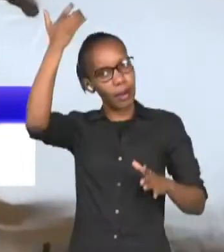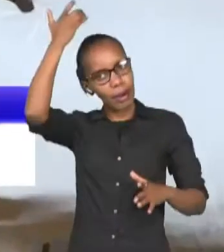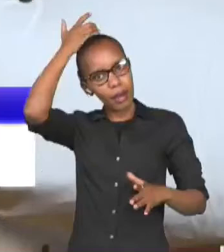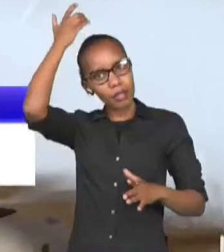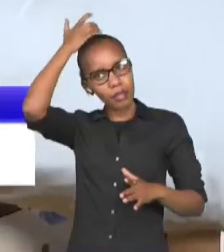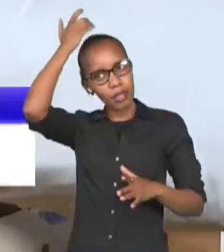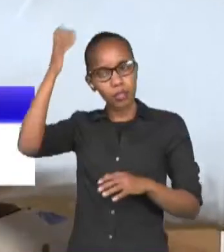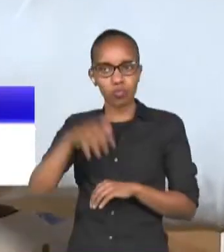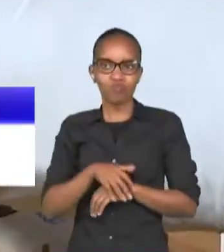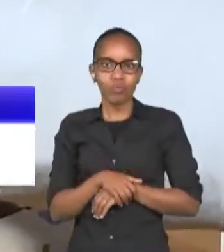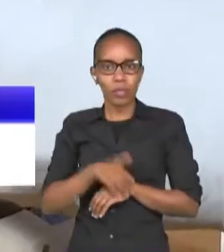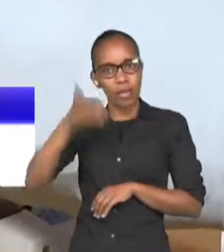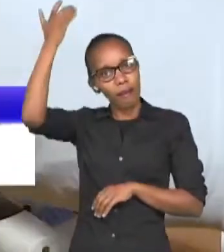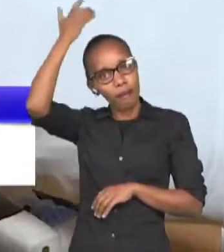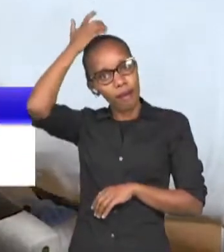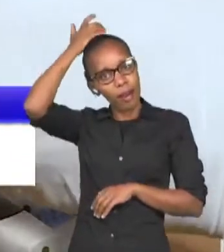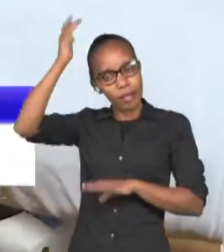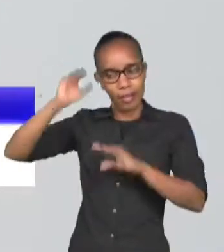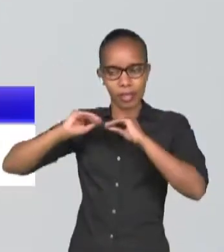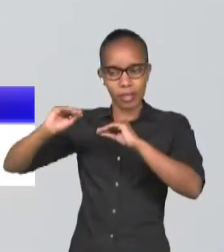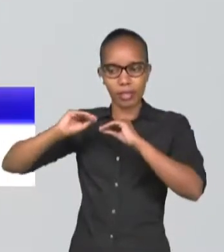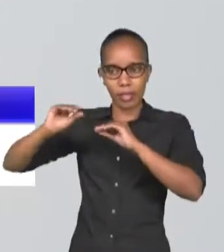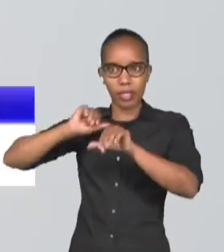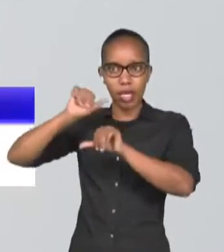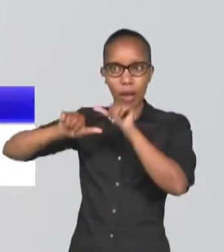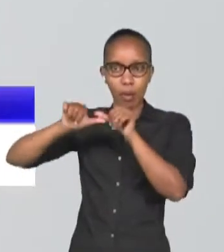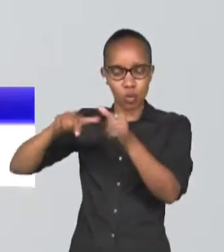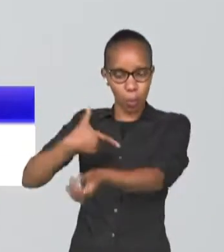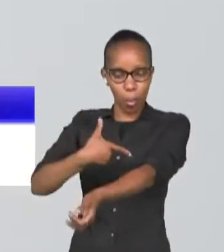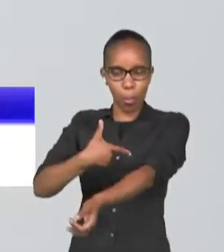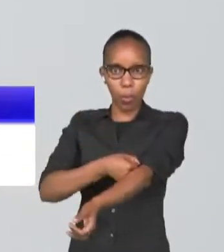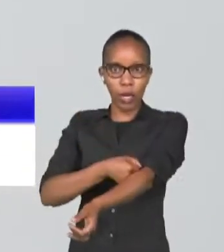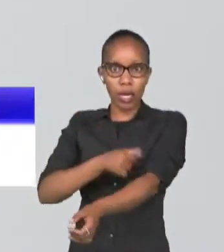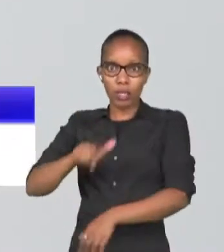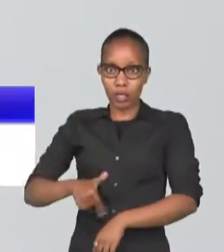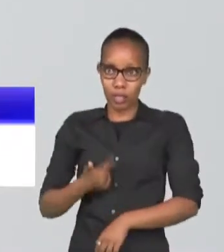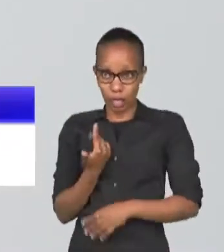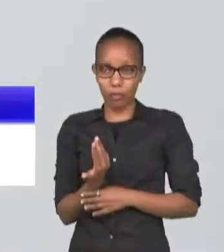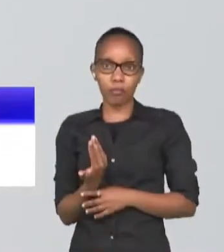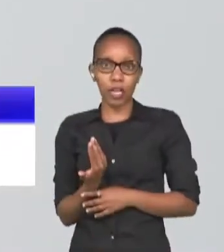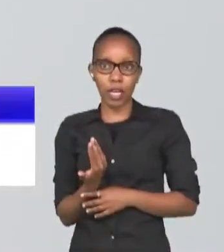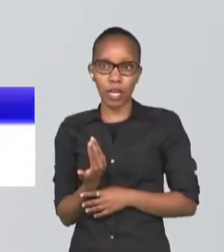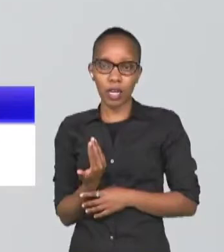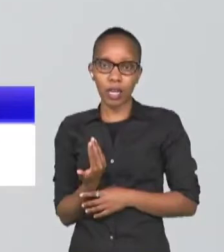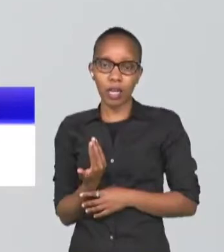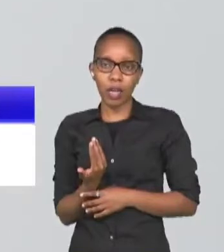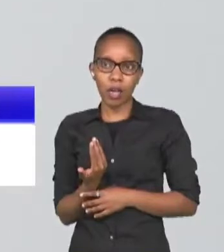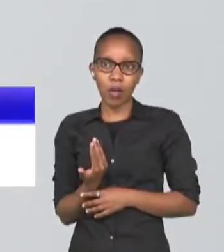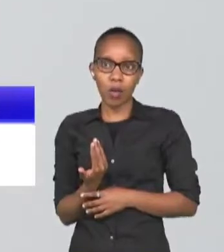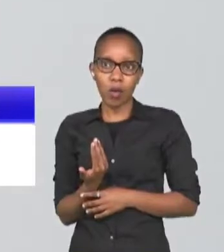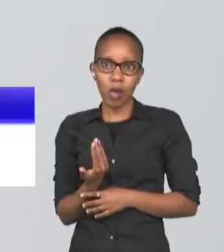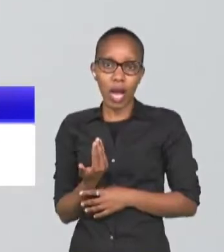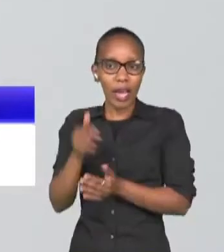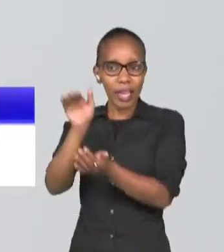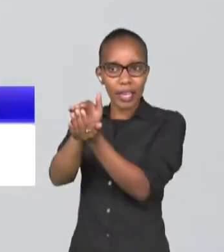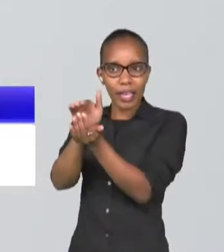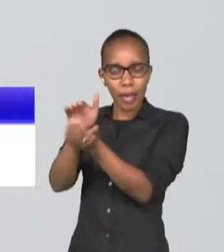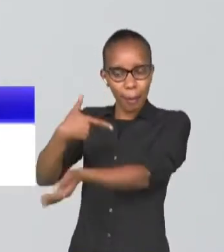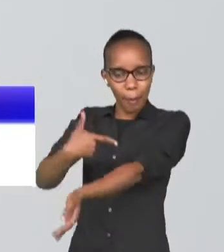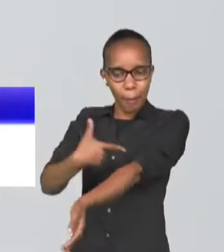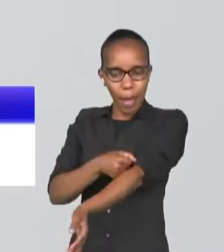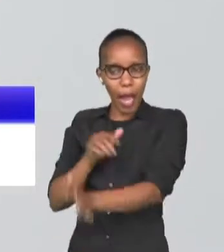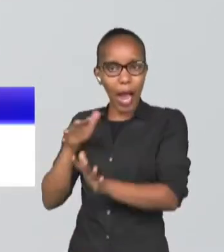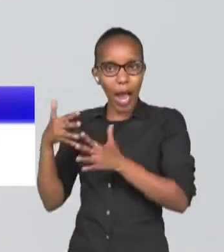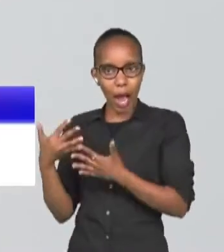who educates you about how to inject your insulin, how to store your insulin, and most of the time,